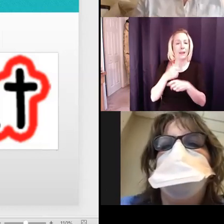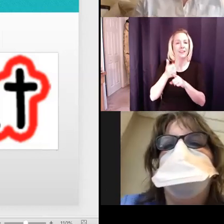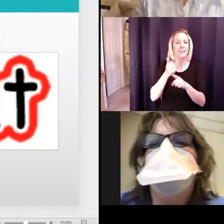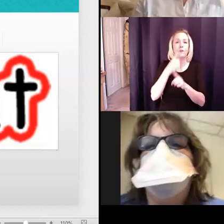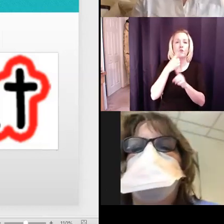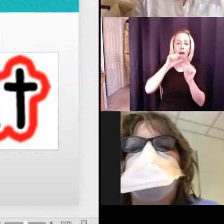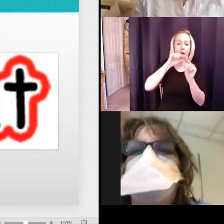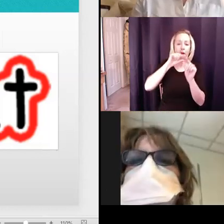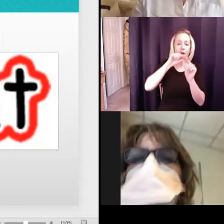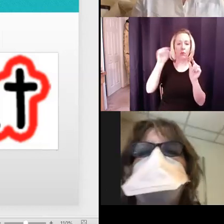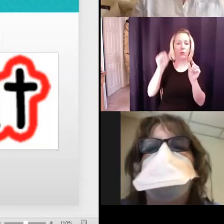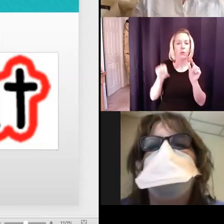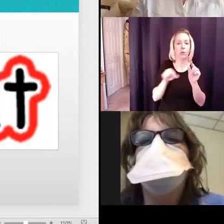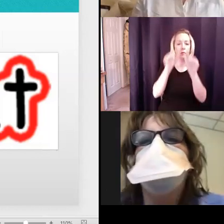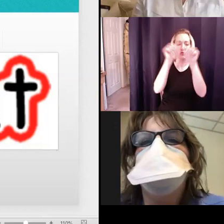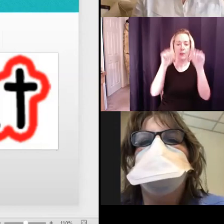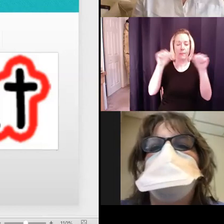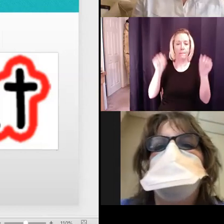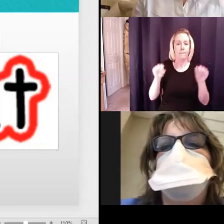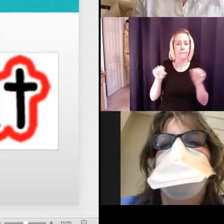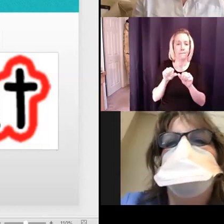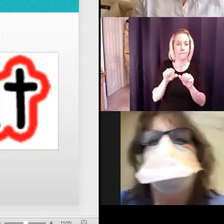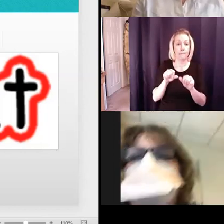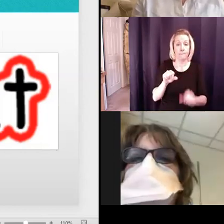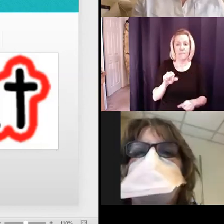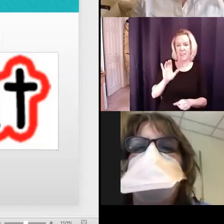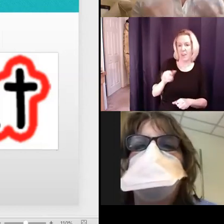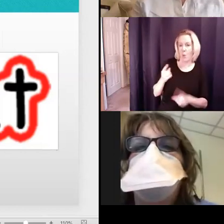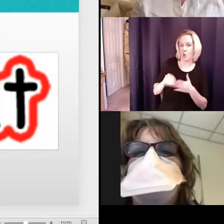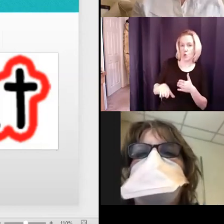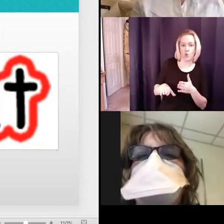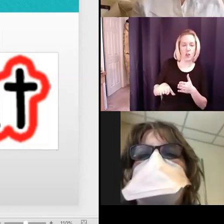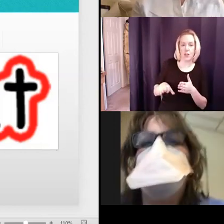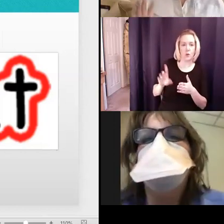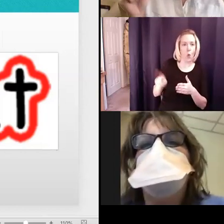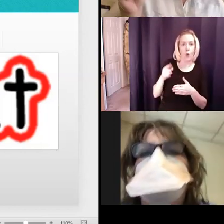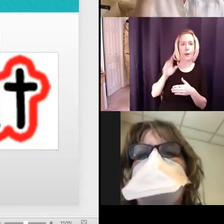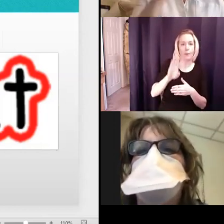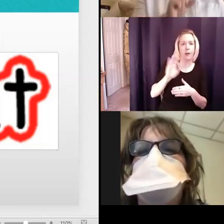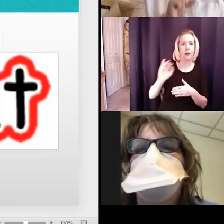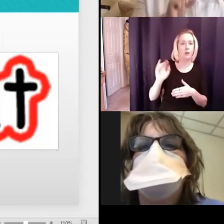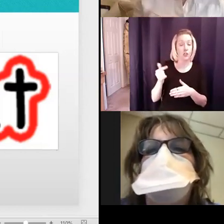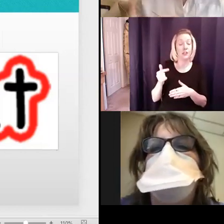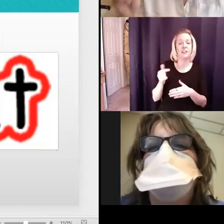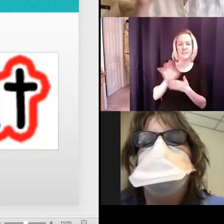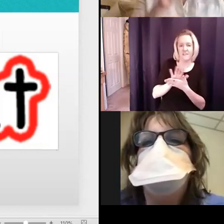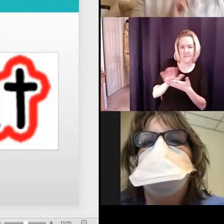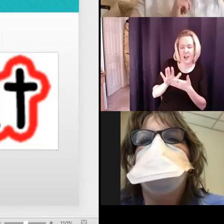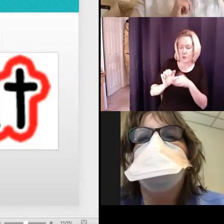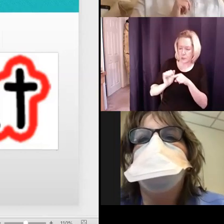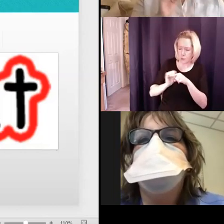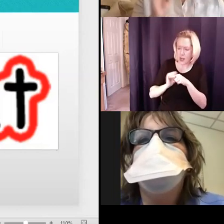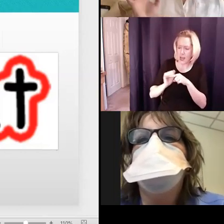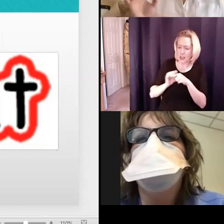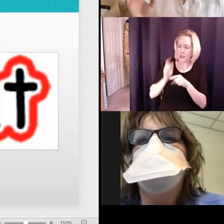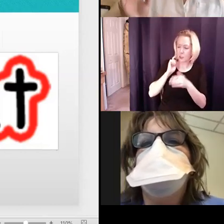around it. It took about 5 weeks with my particular student, but once we started using this and really focusing on the shape of